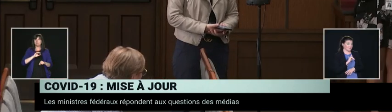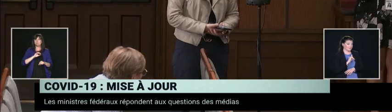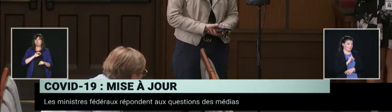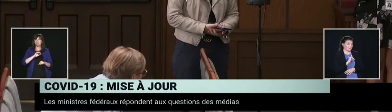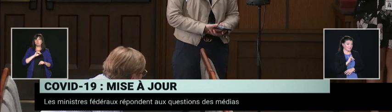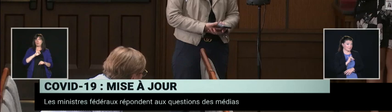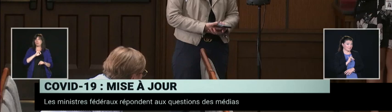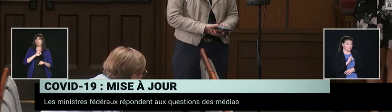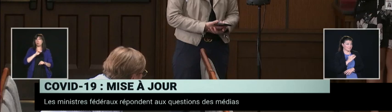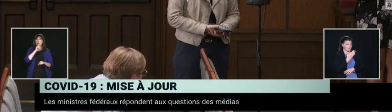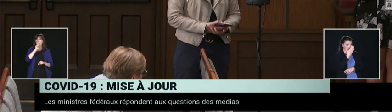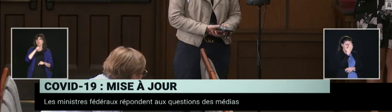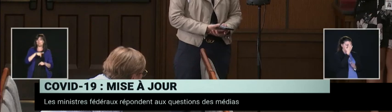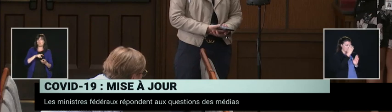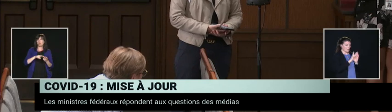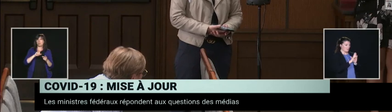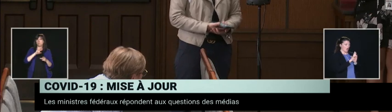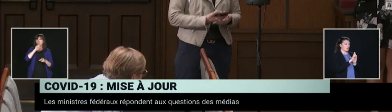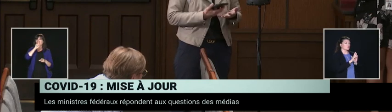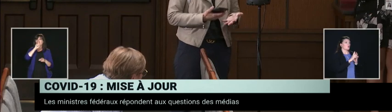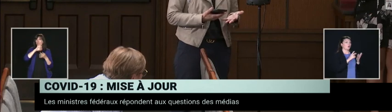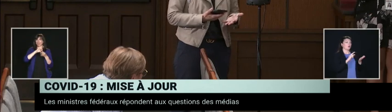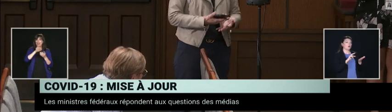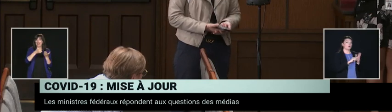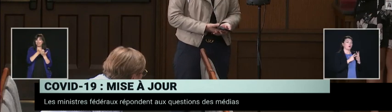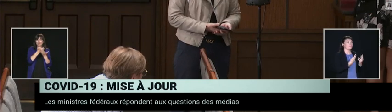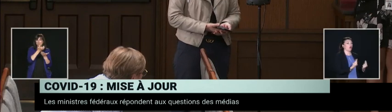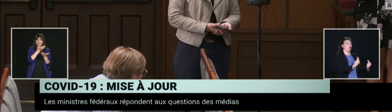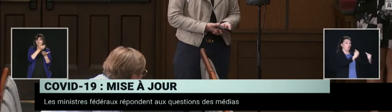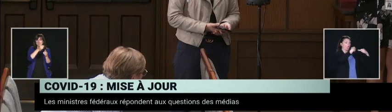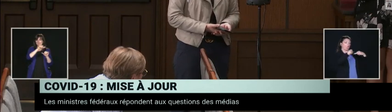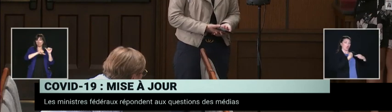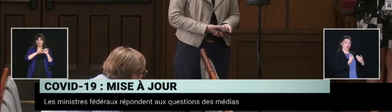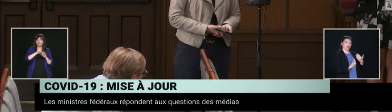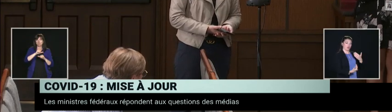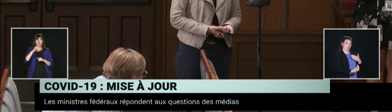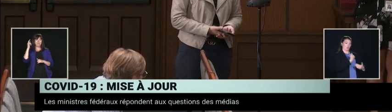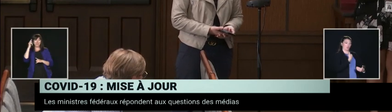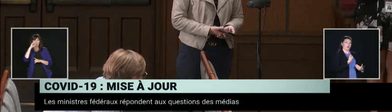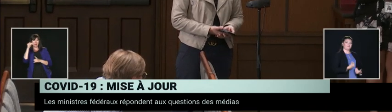airlines asked you to make this mandatory so it's required so they do not